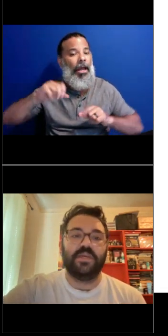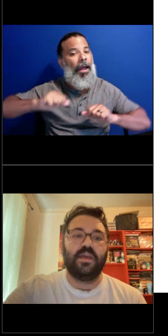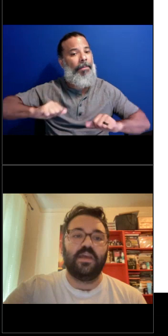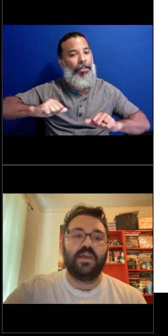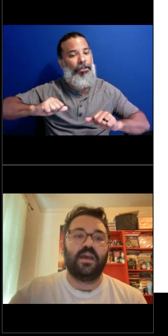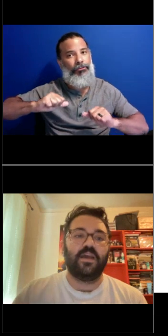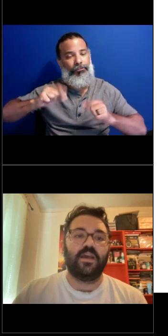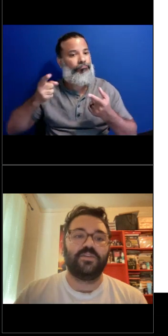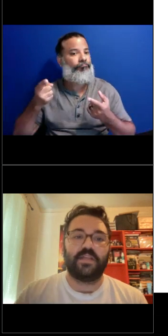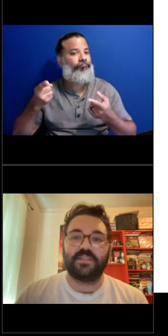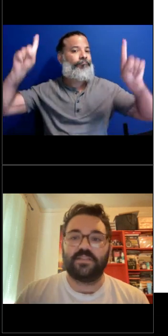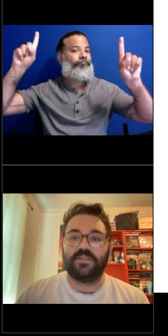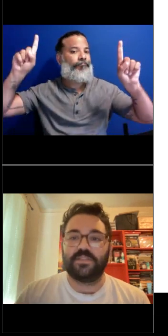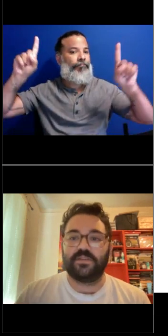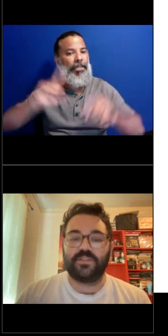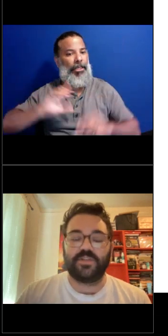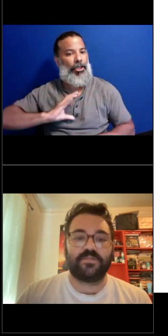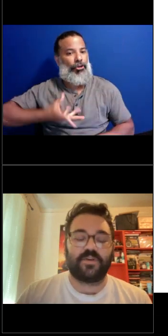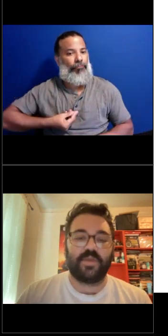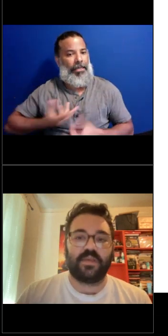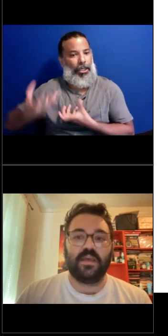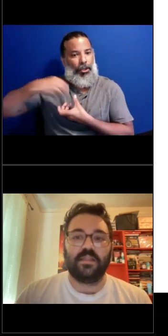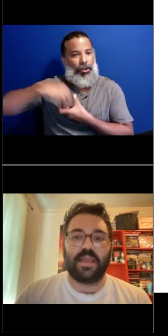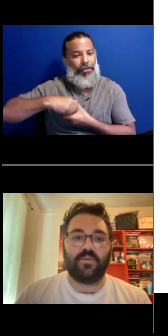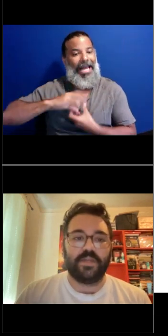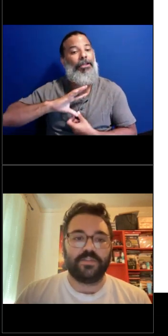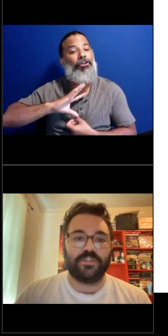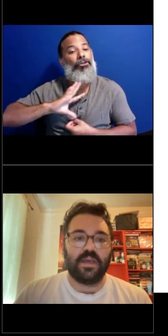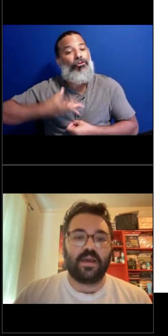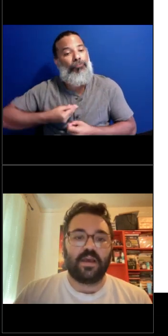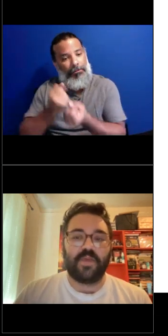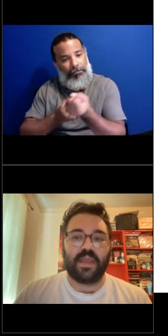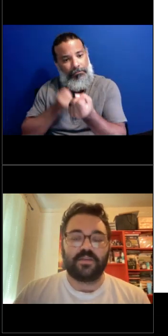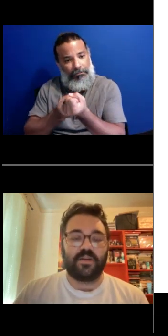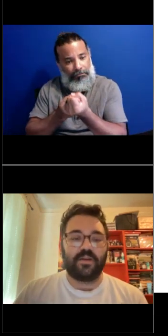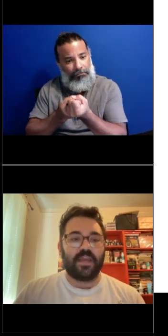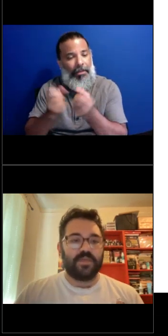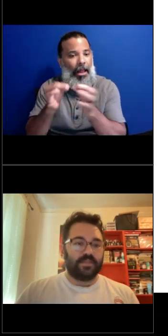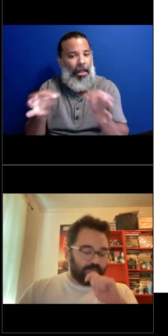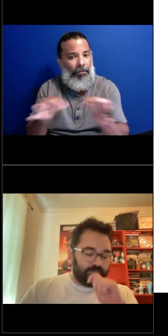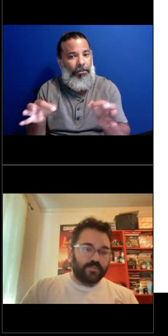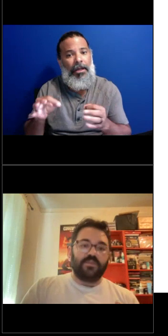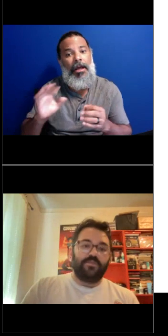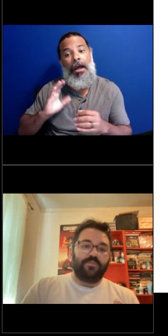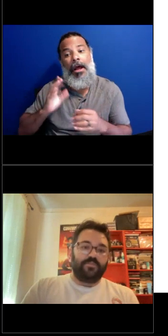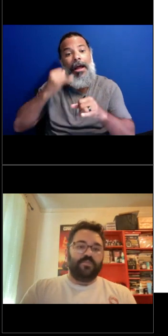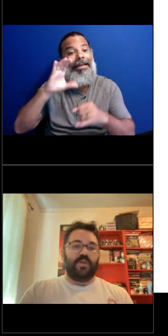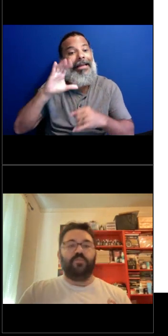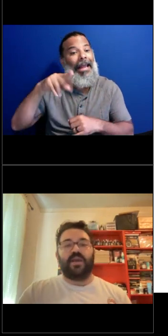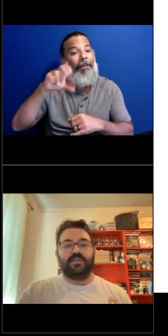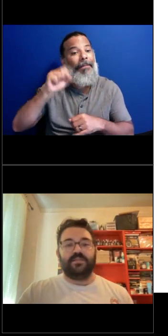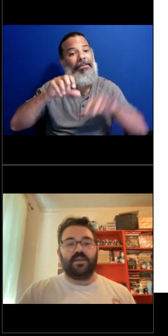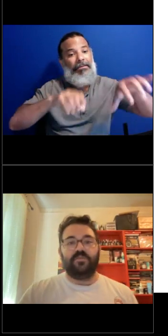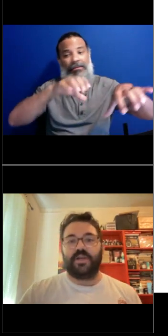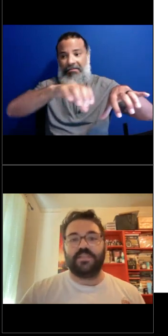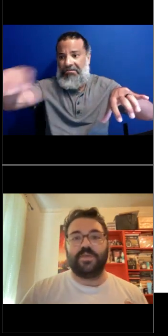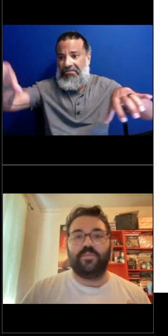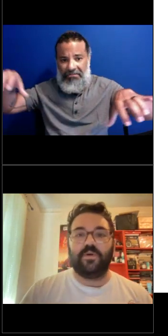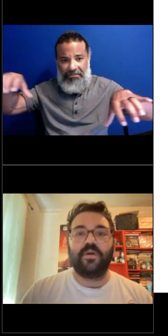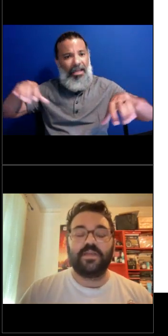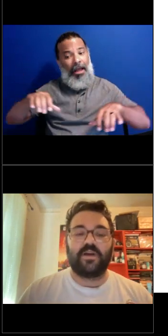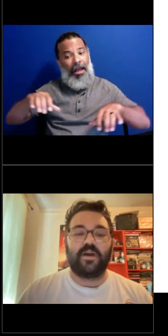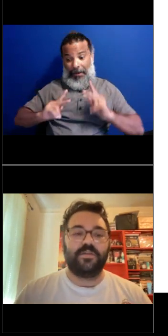execute trans inclusive and trans affirming language. And on our campuses, the very presence of